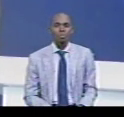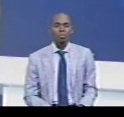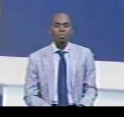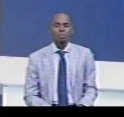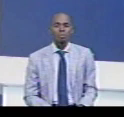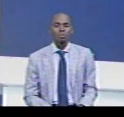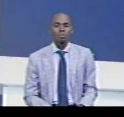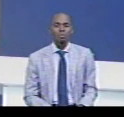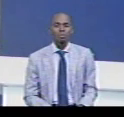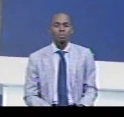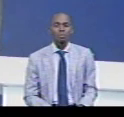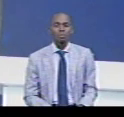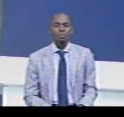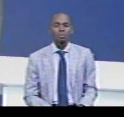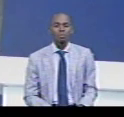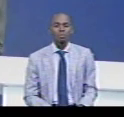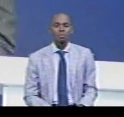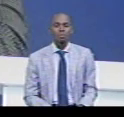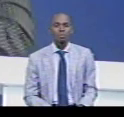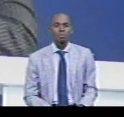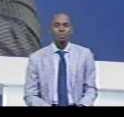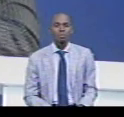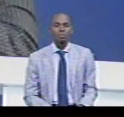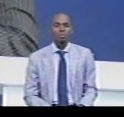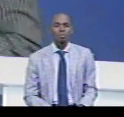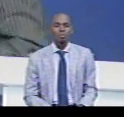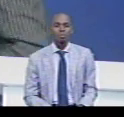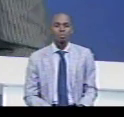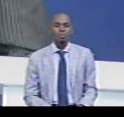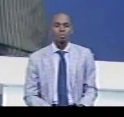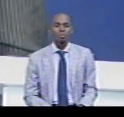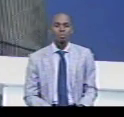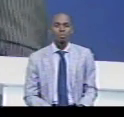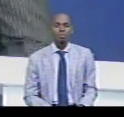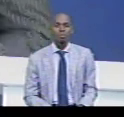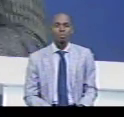When we've been here 10,000 years,